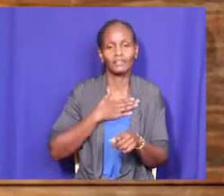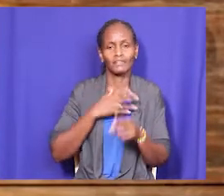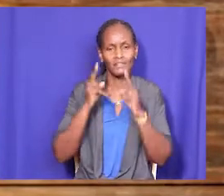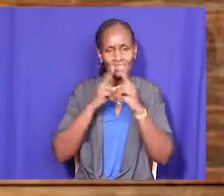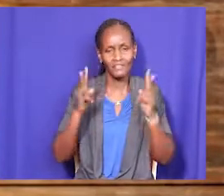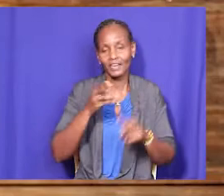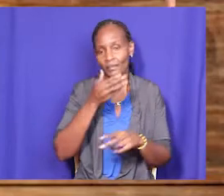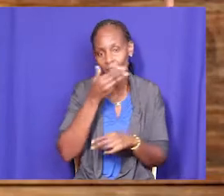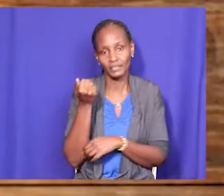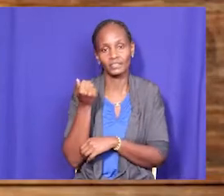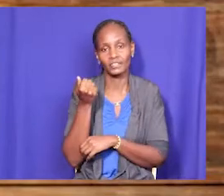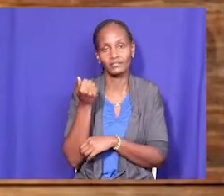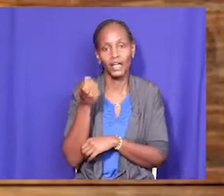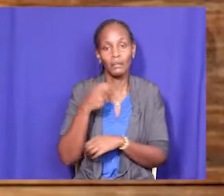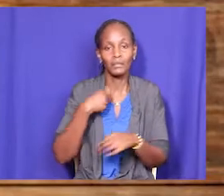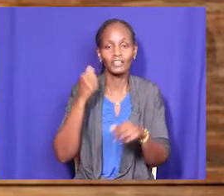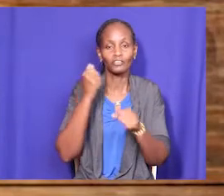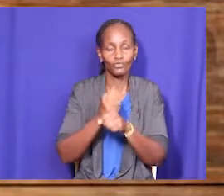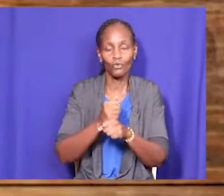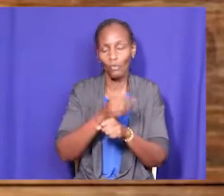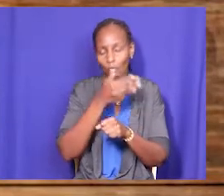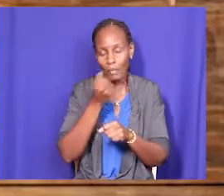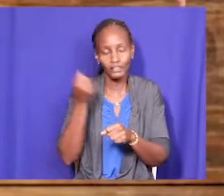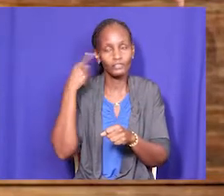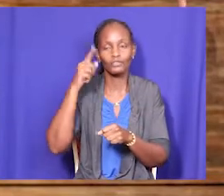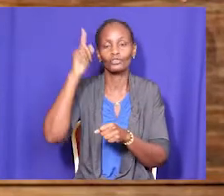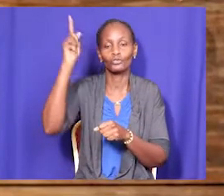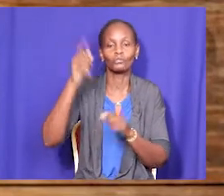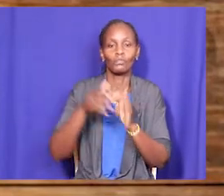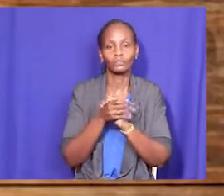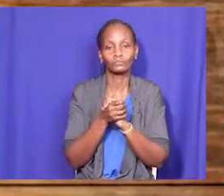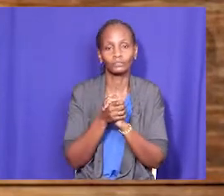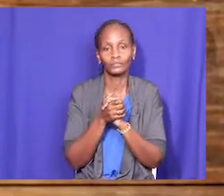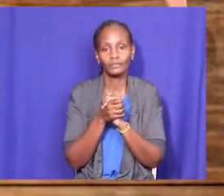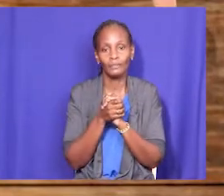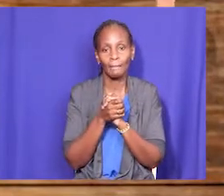best. Oh, I'll do my best for you.